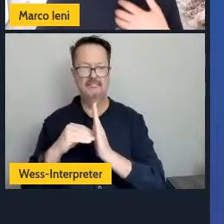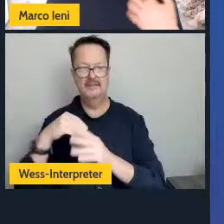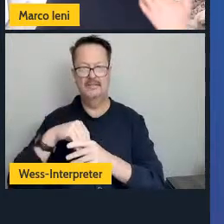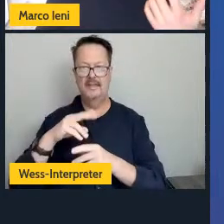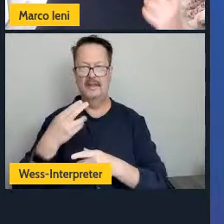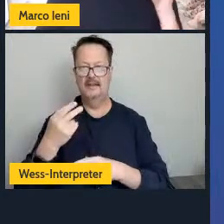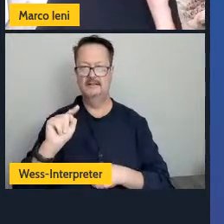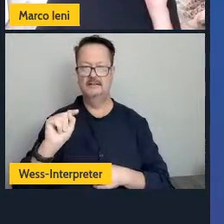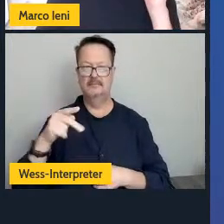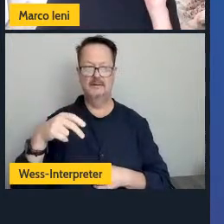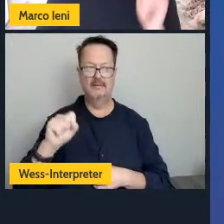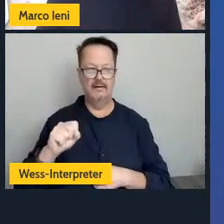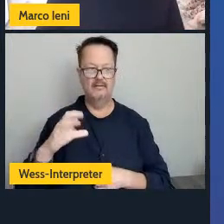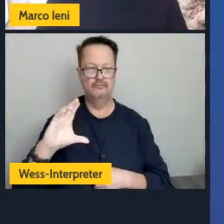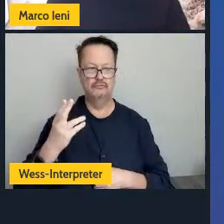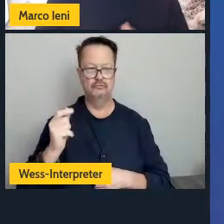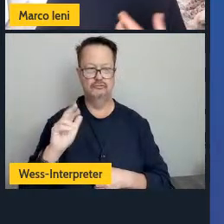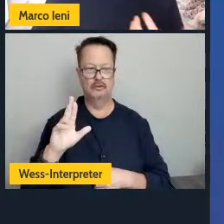And